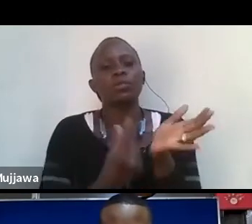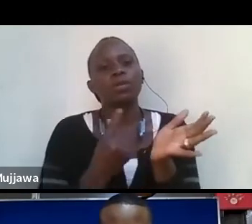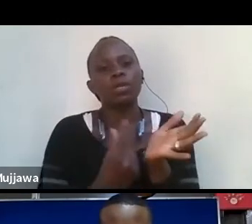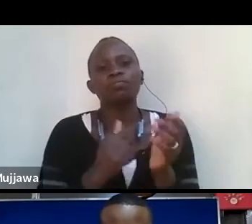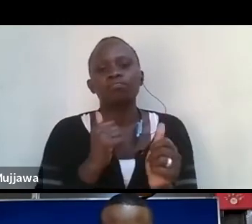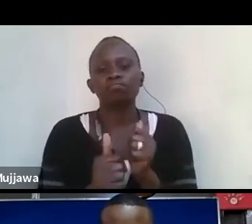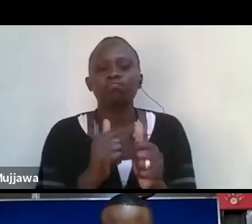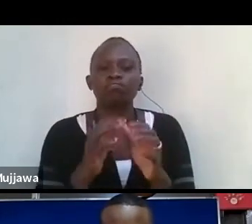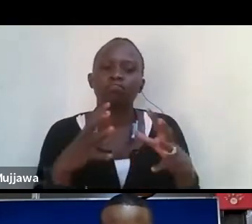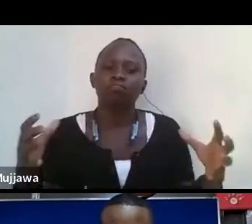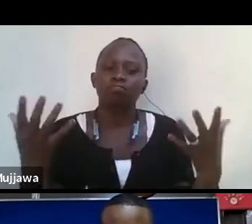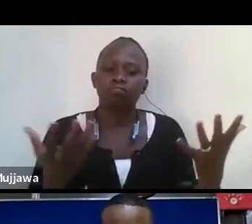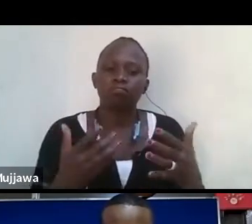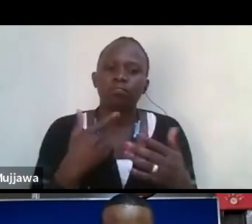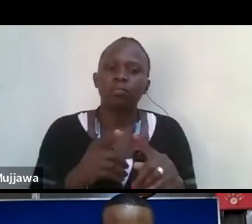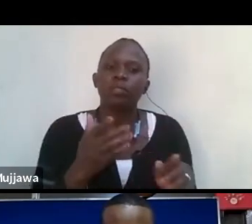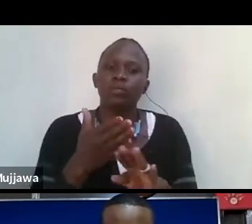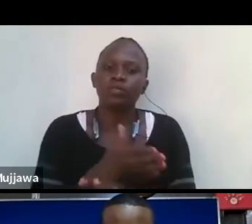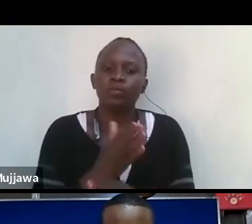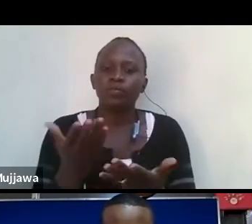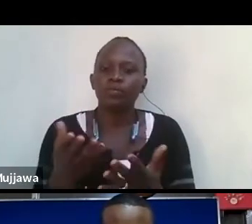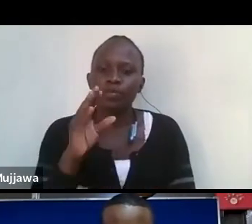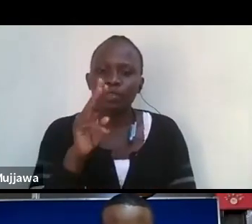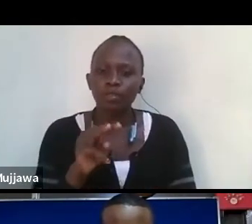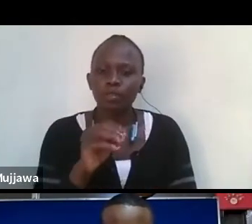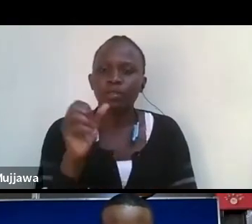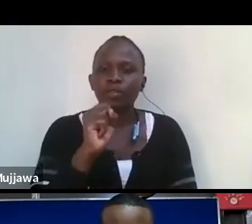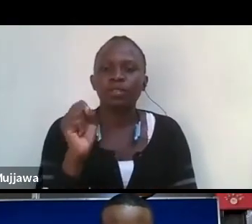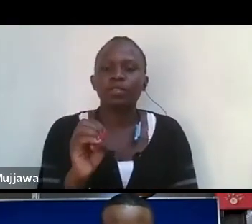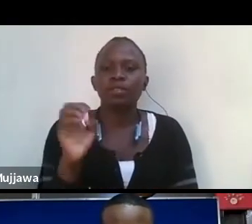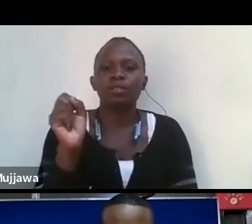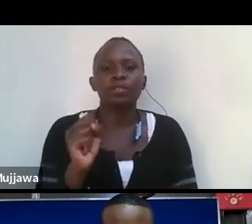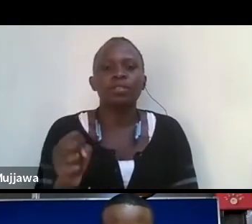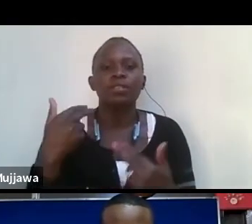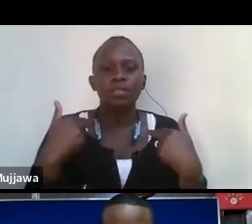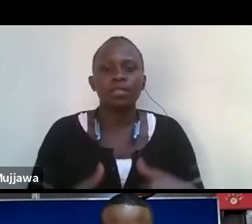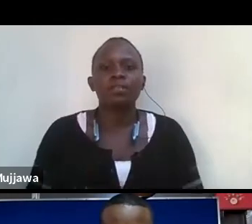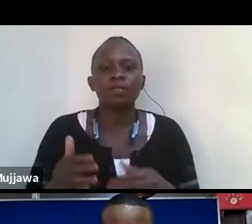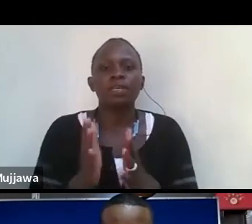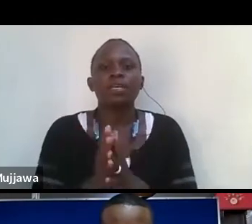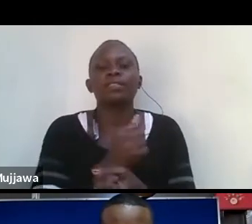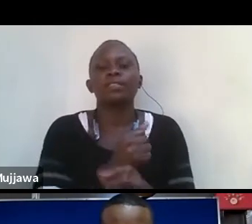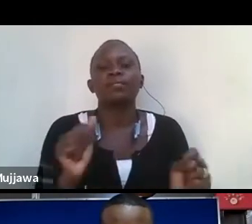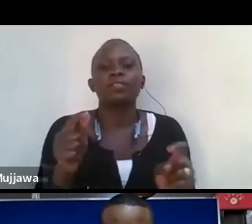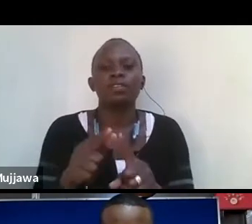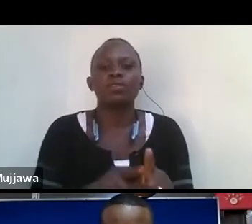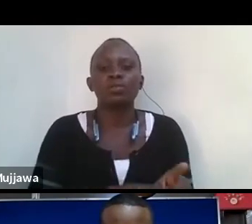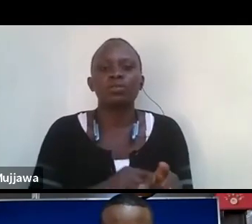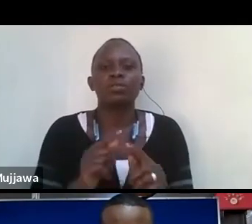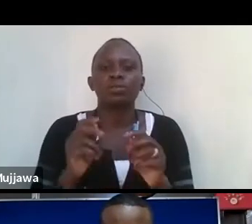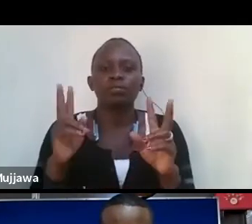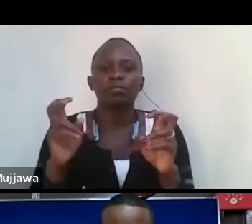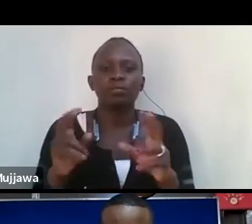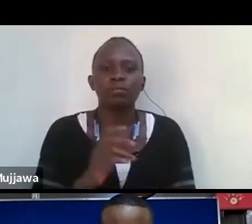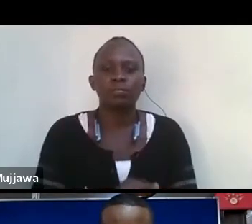But before you do that, let's check in with Moses Sebale, who is health and safety. He has a very long title. Allow me to first read it